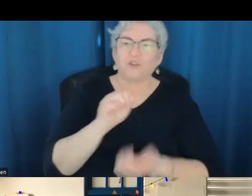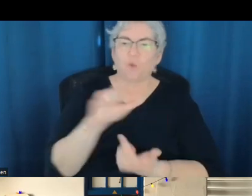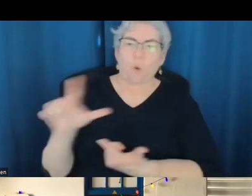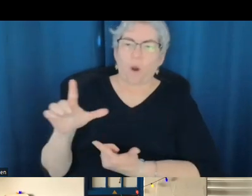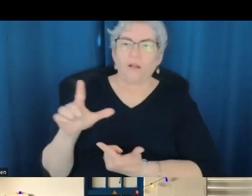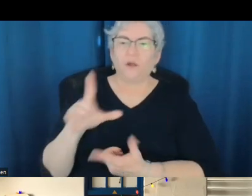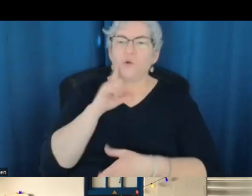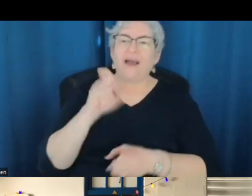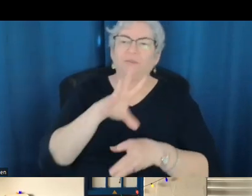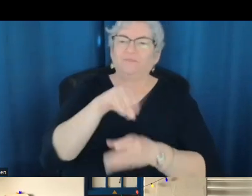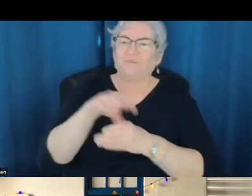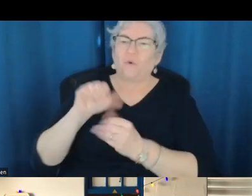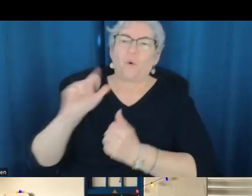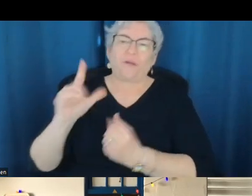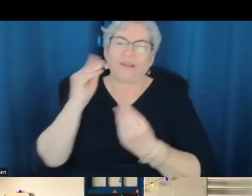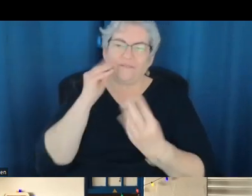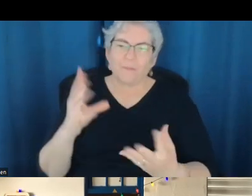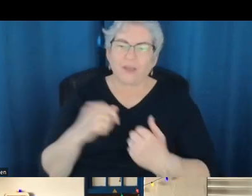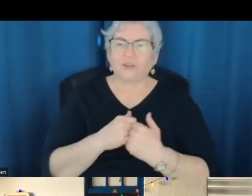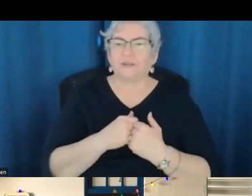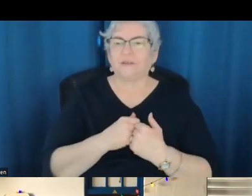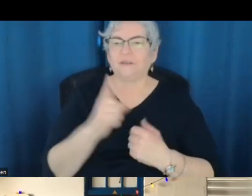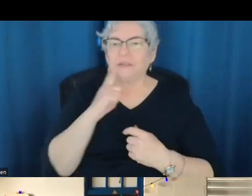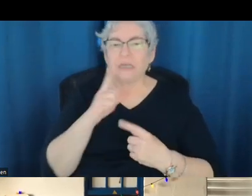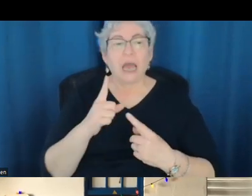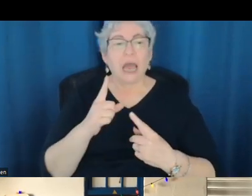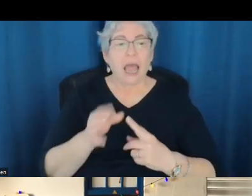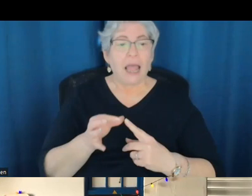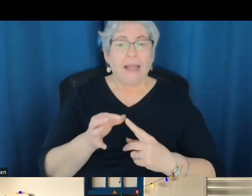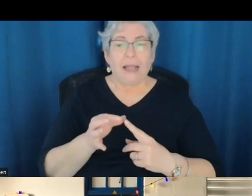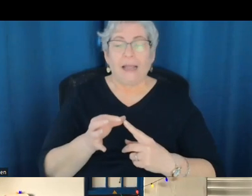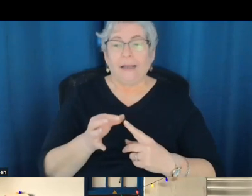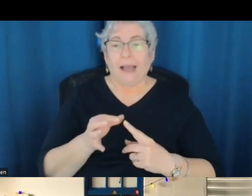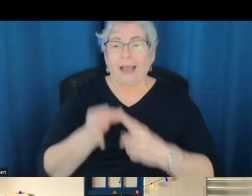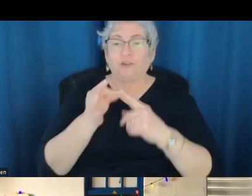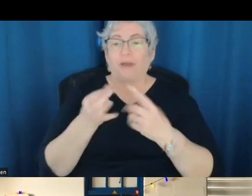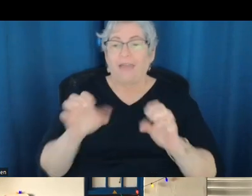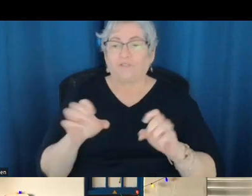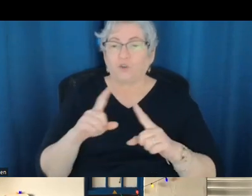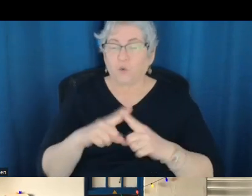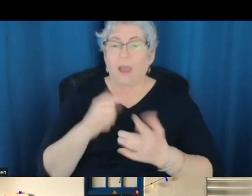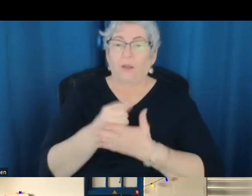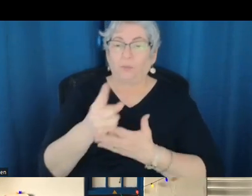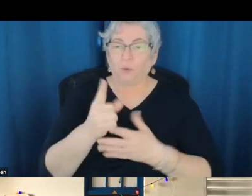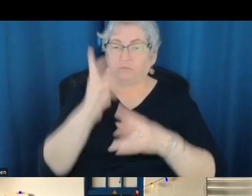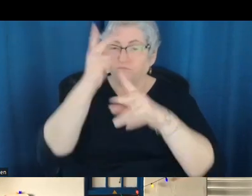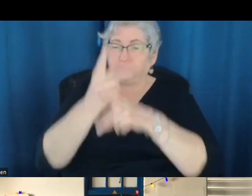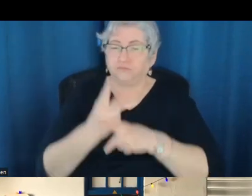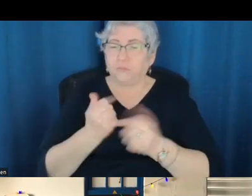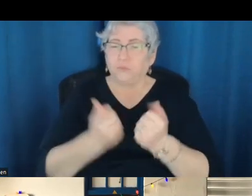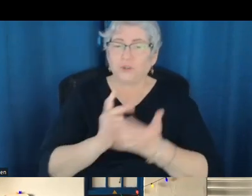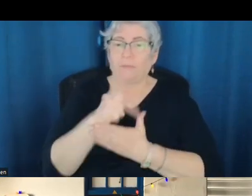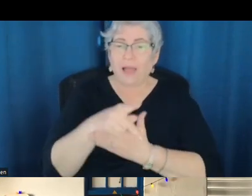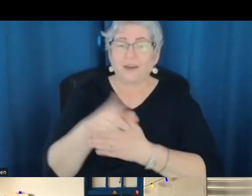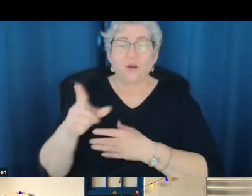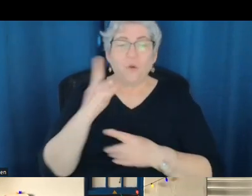that you will use. Extra effort in creating your plant list will simplify your design installation process, as well as the